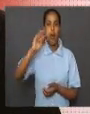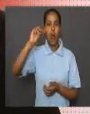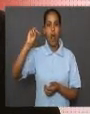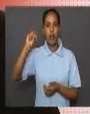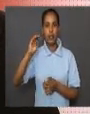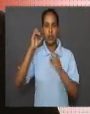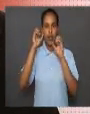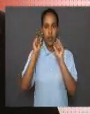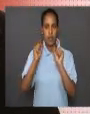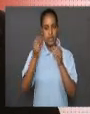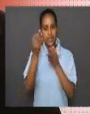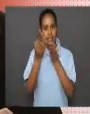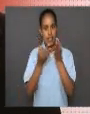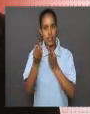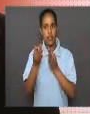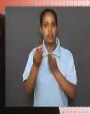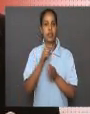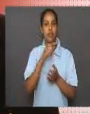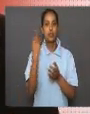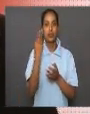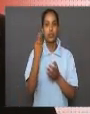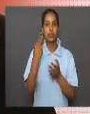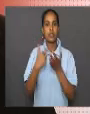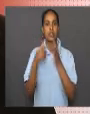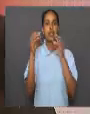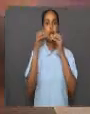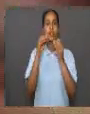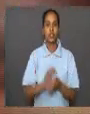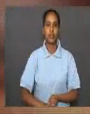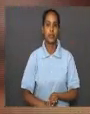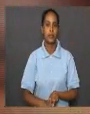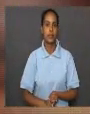Molarity can be determined using this equation.